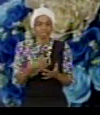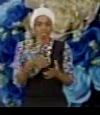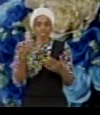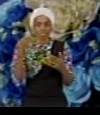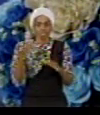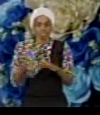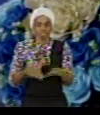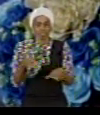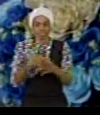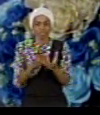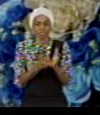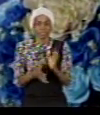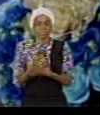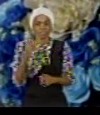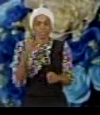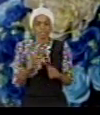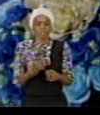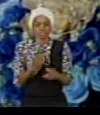sing together.